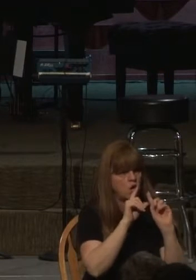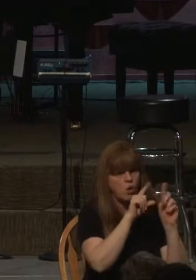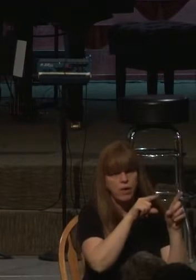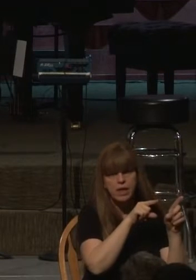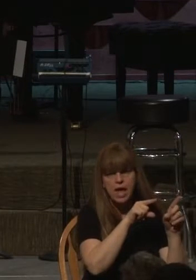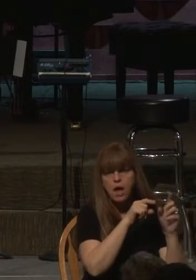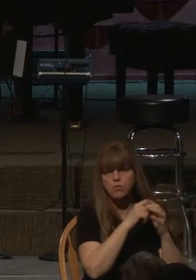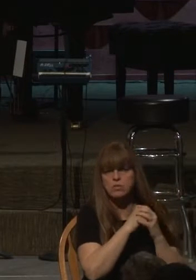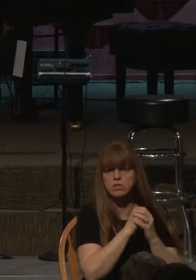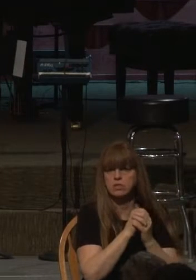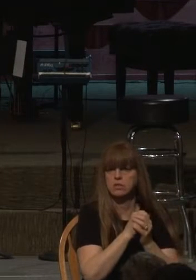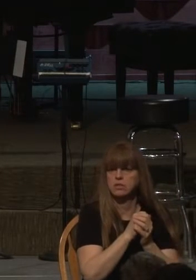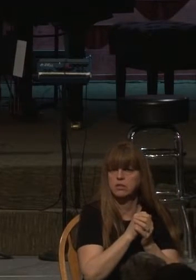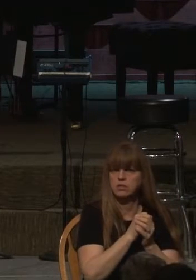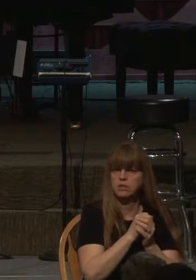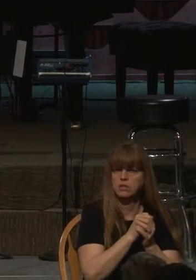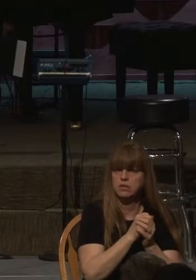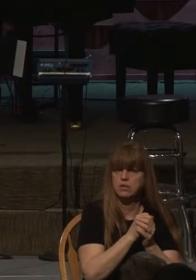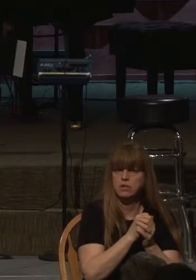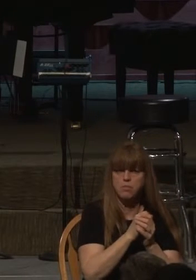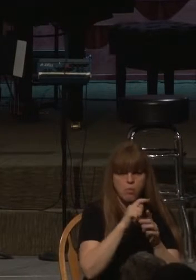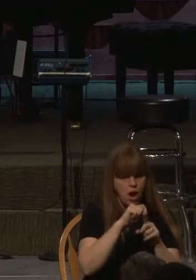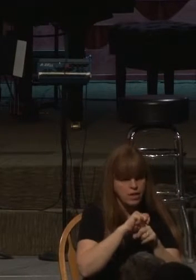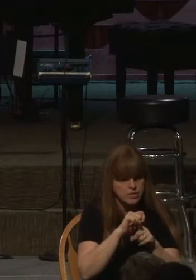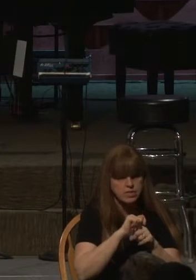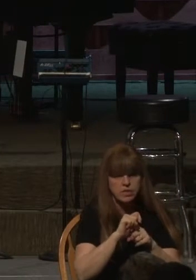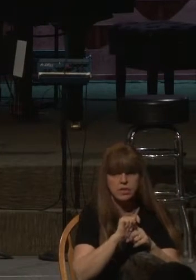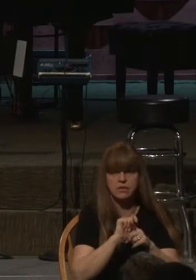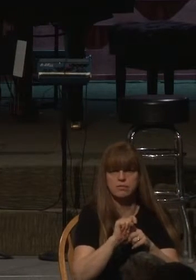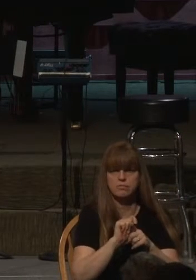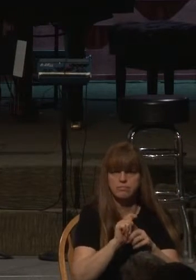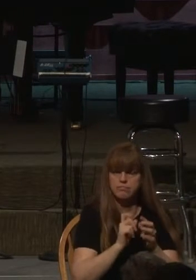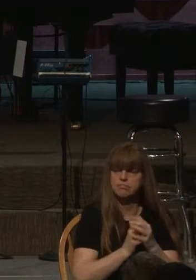out to put it into practice.